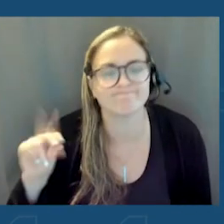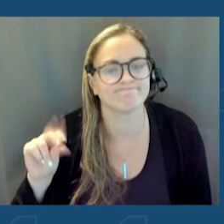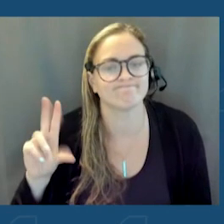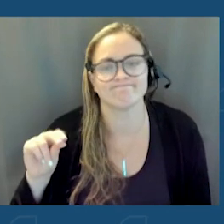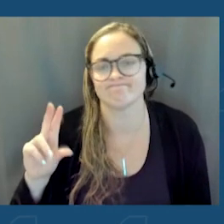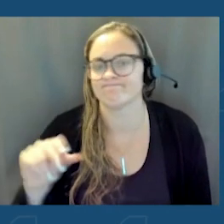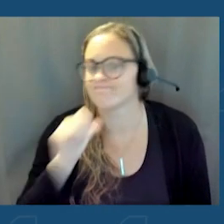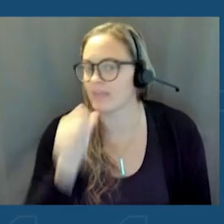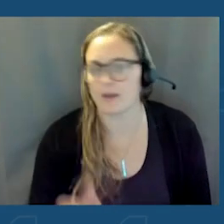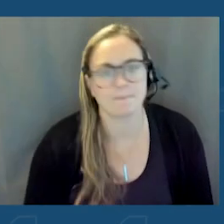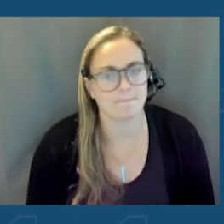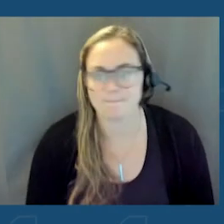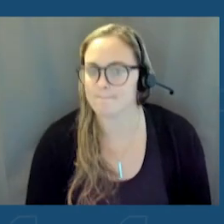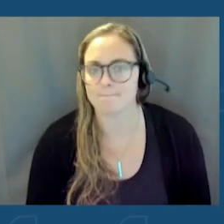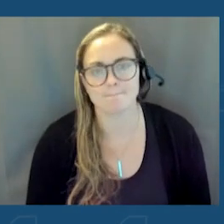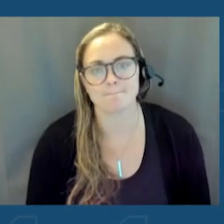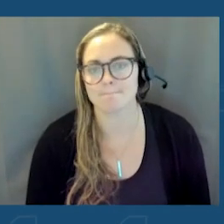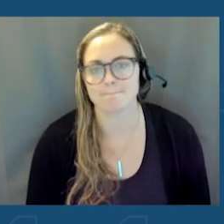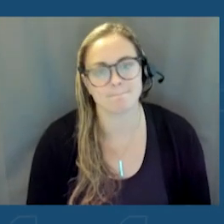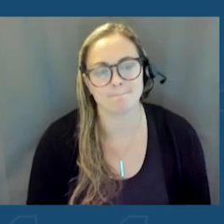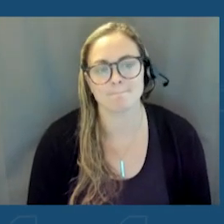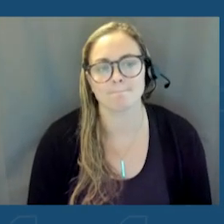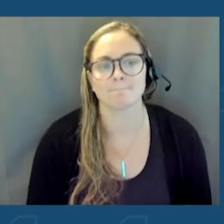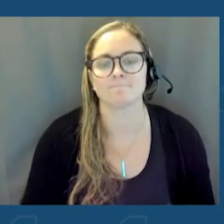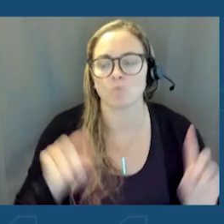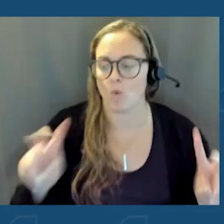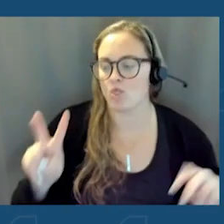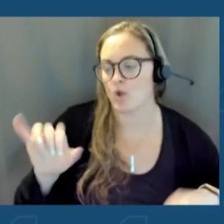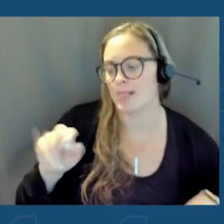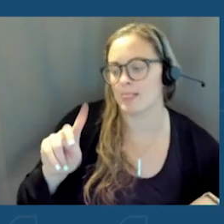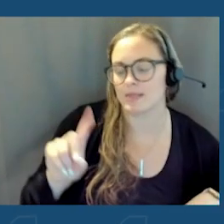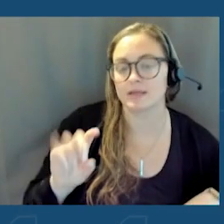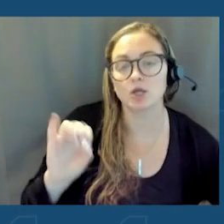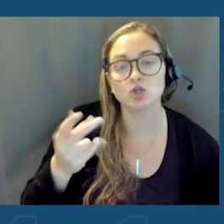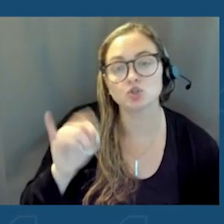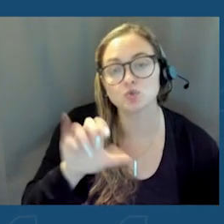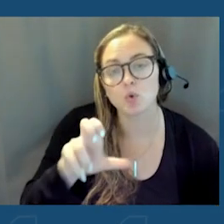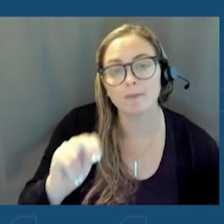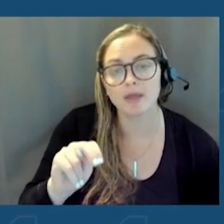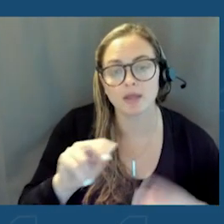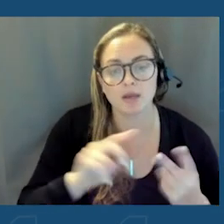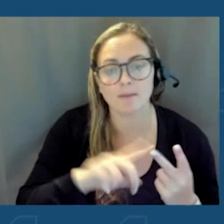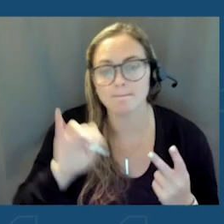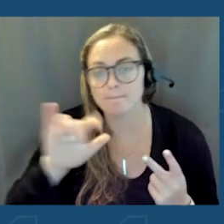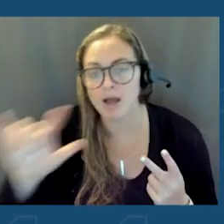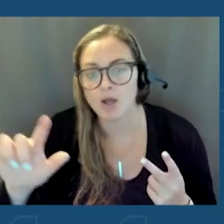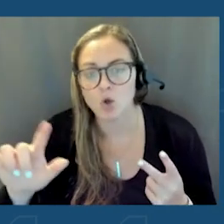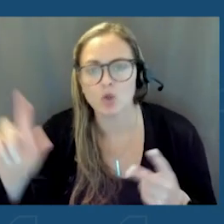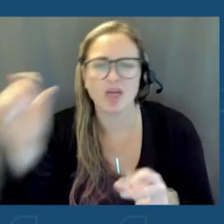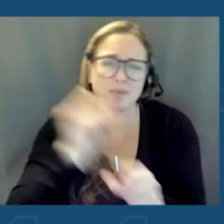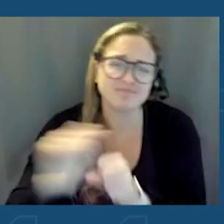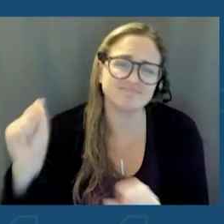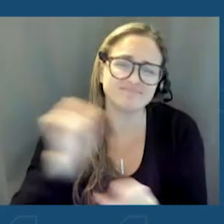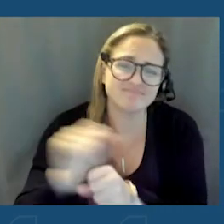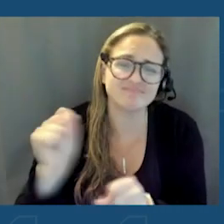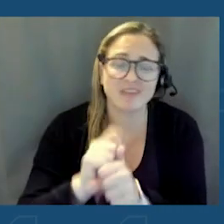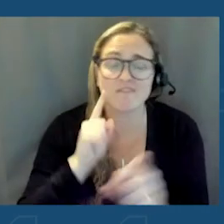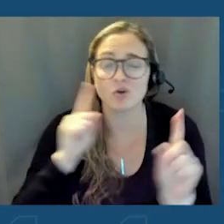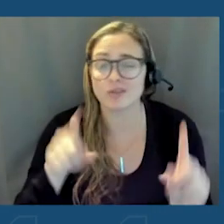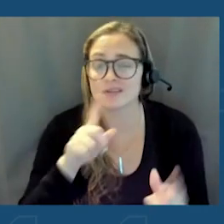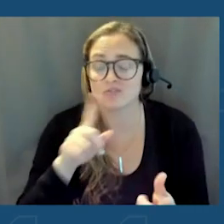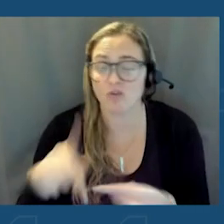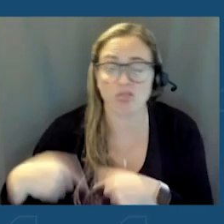done. And I look at Linda Shulman and Michael and everyone else who've been on this fight a long time, and I thank you for participating here